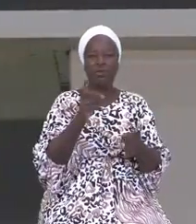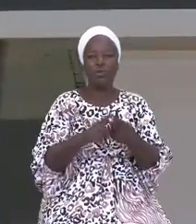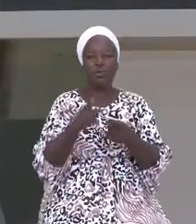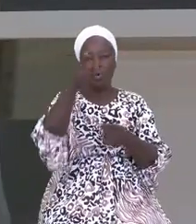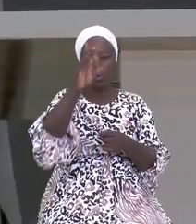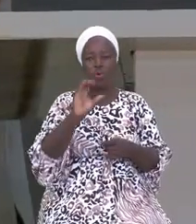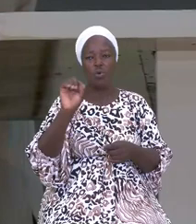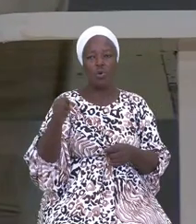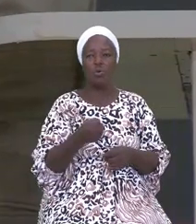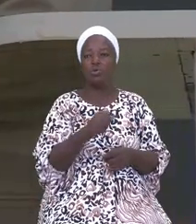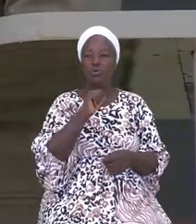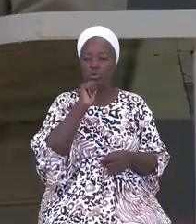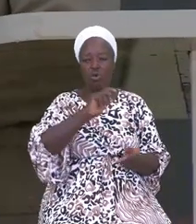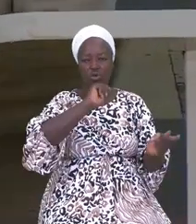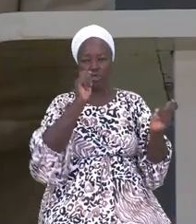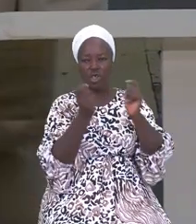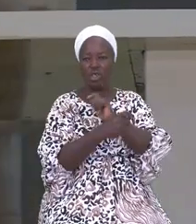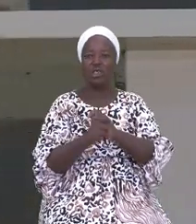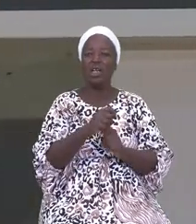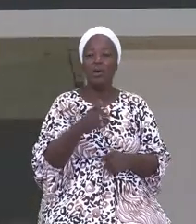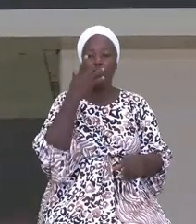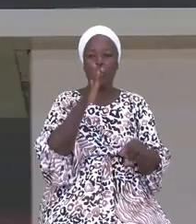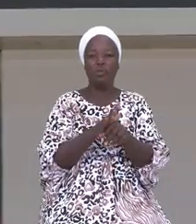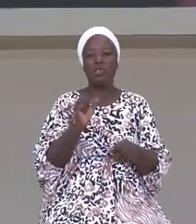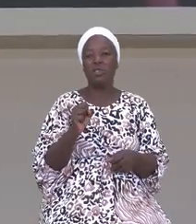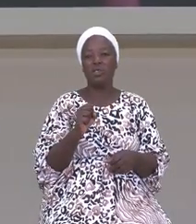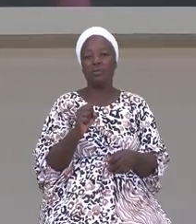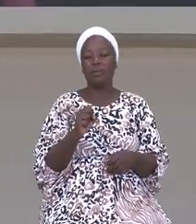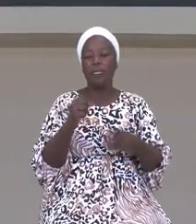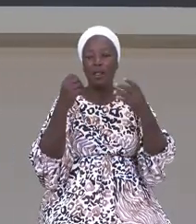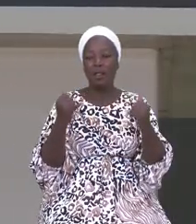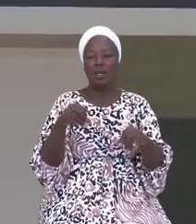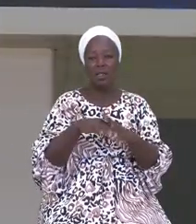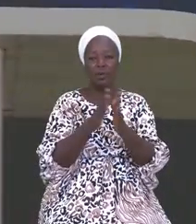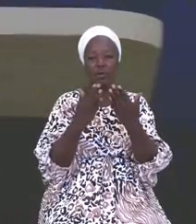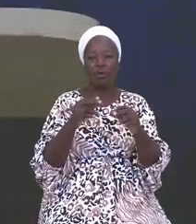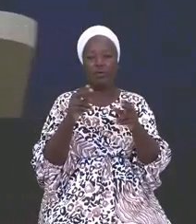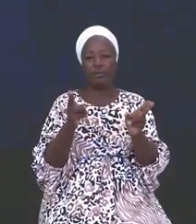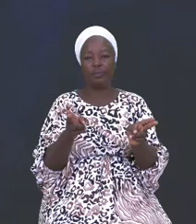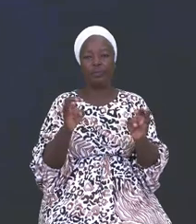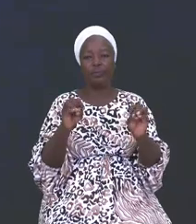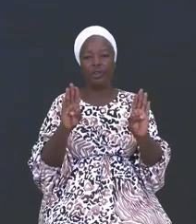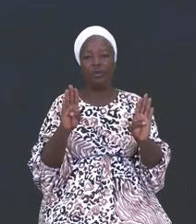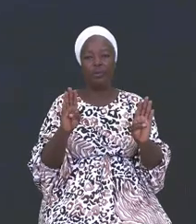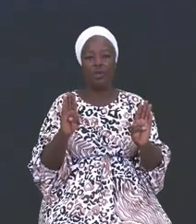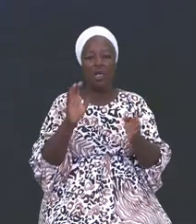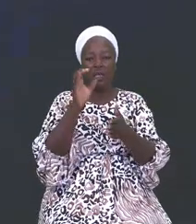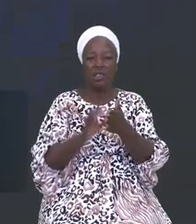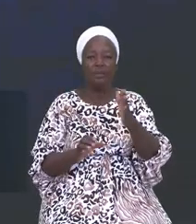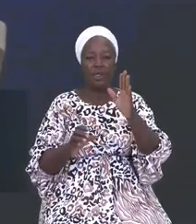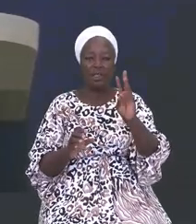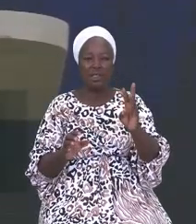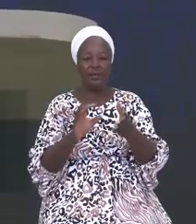God's immutable promises. We're looking at Hebrews chapter 6, and I'm reading from